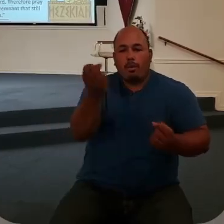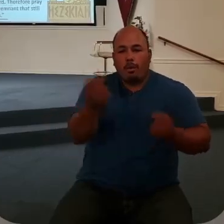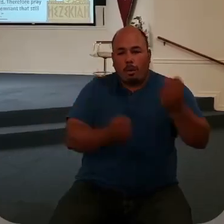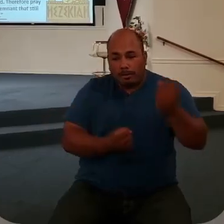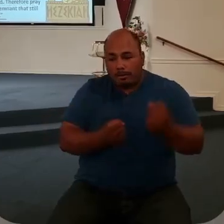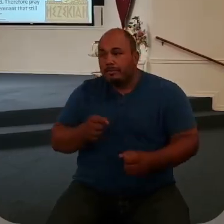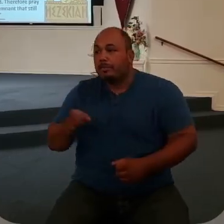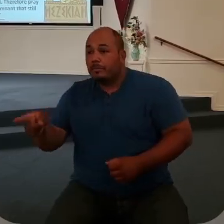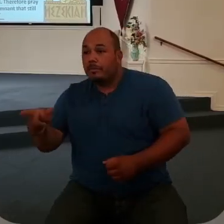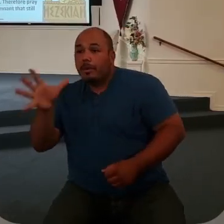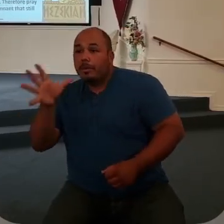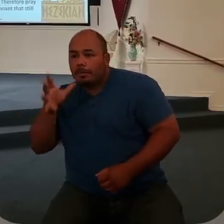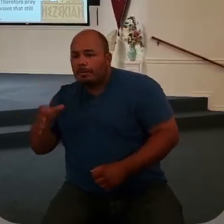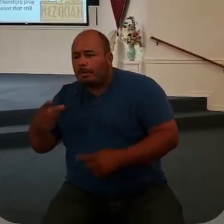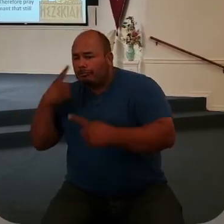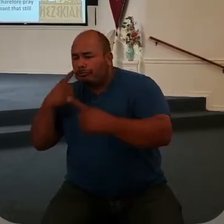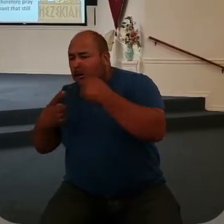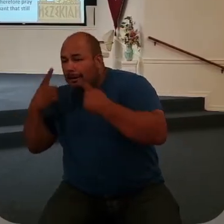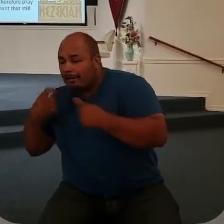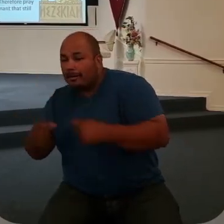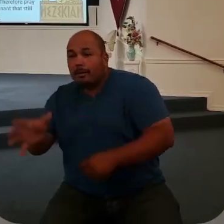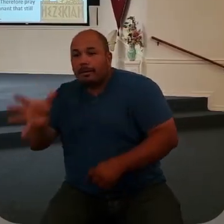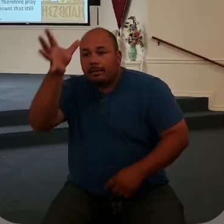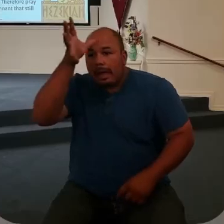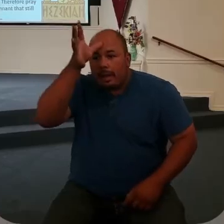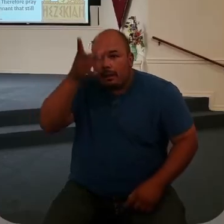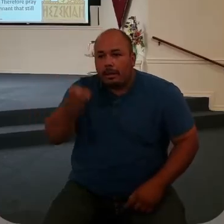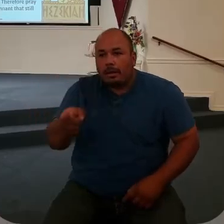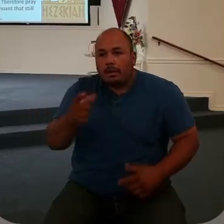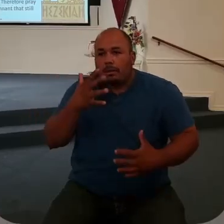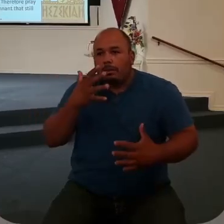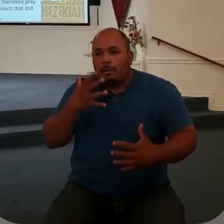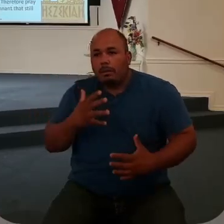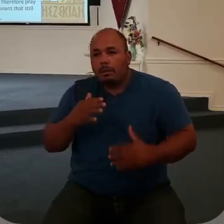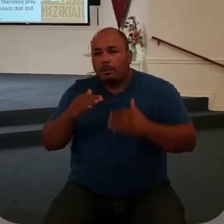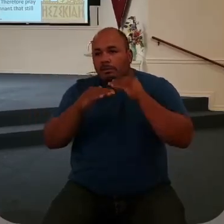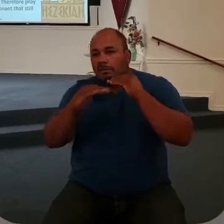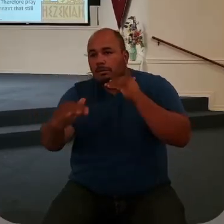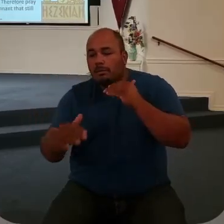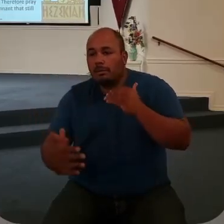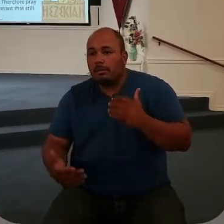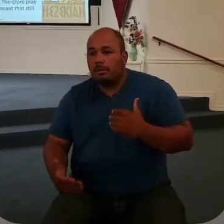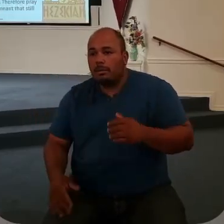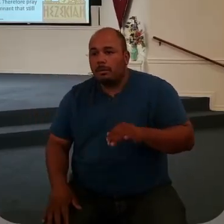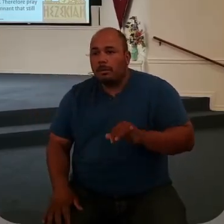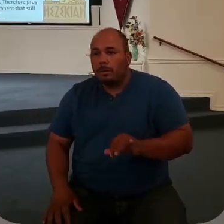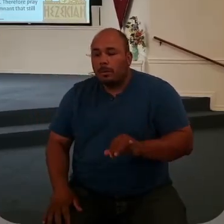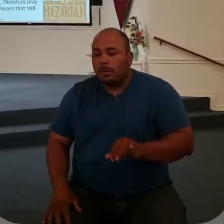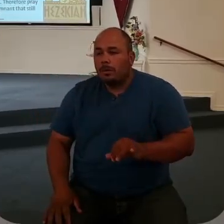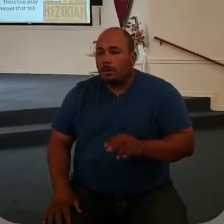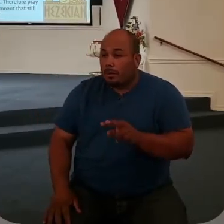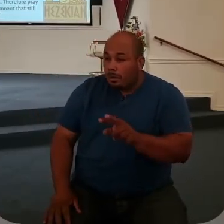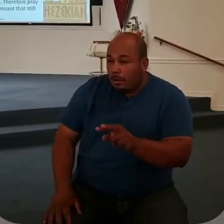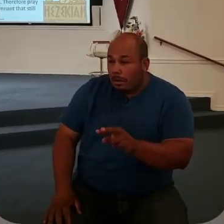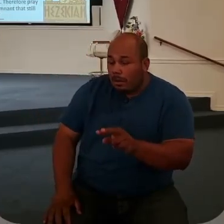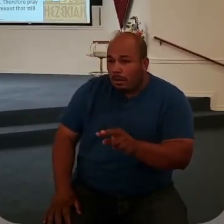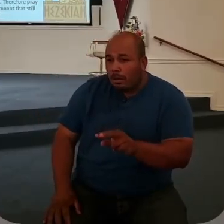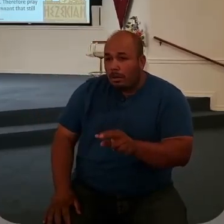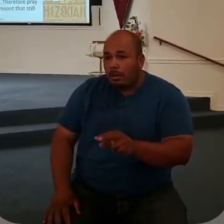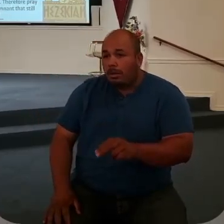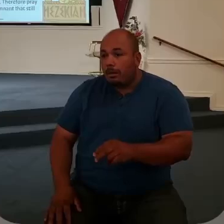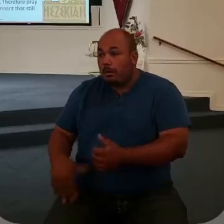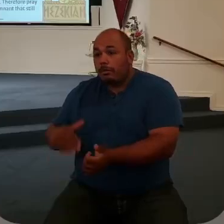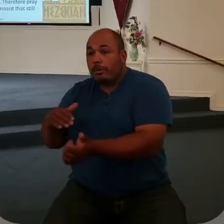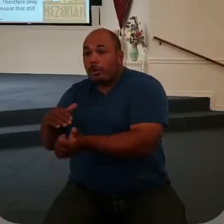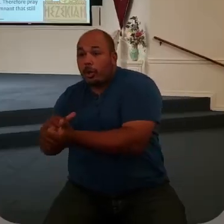Mom was crying, and Dad looked grim. The doctor told us, Dad said the doctor told